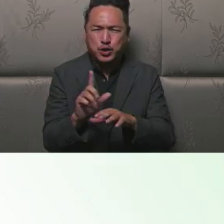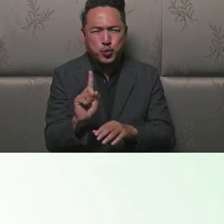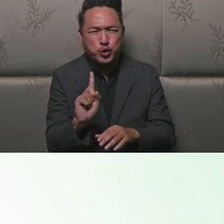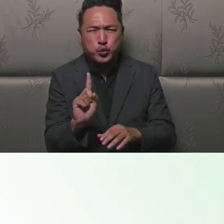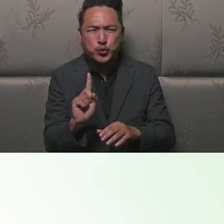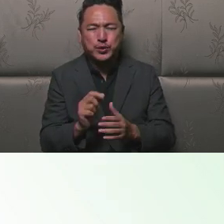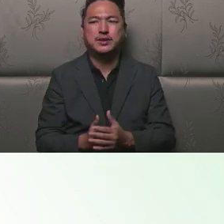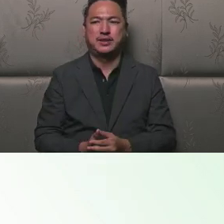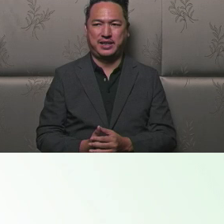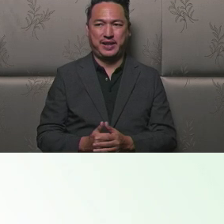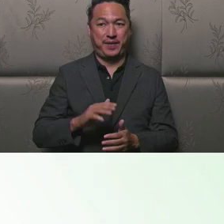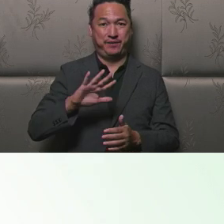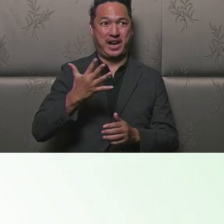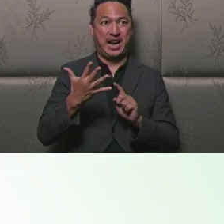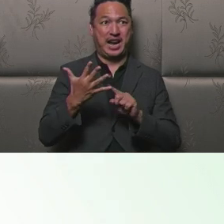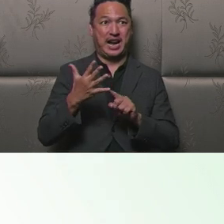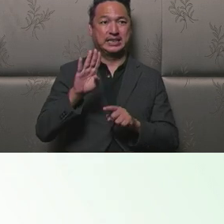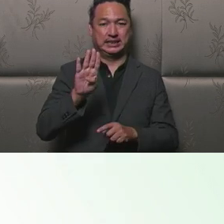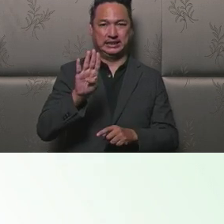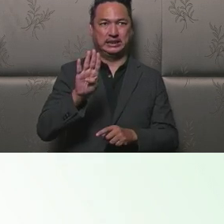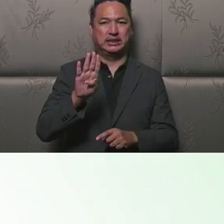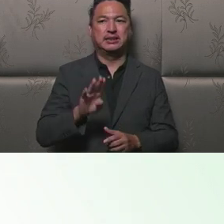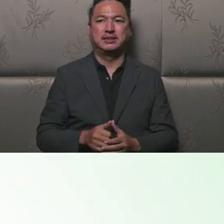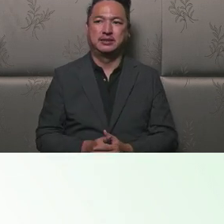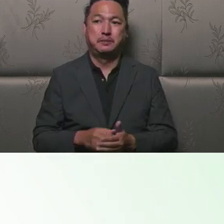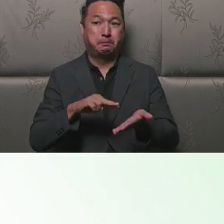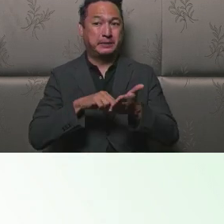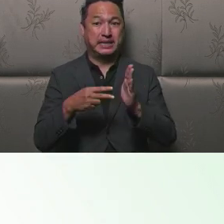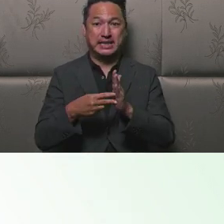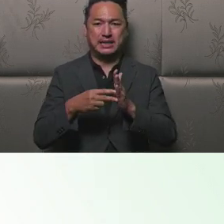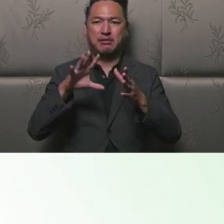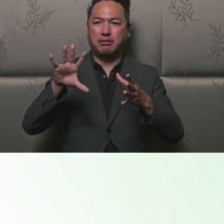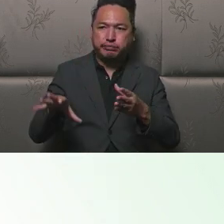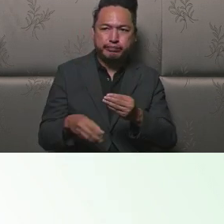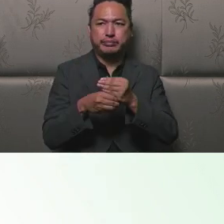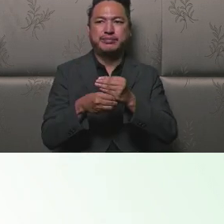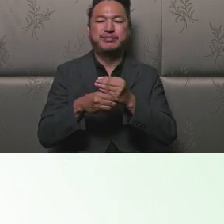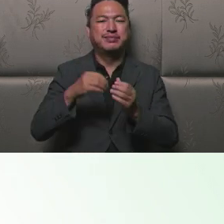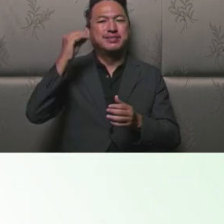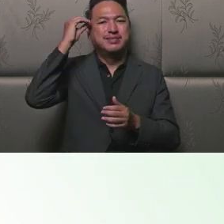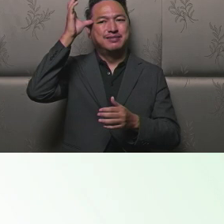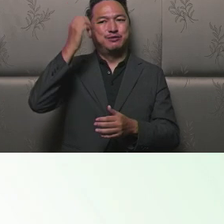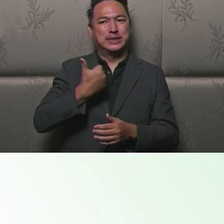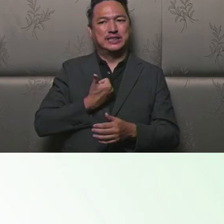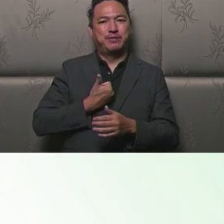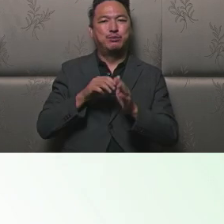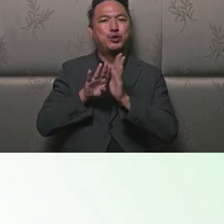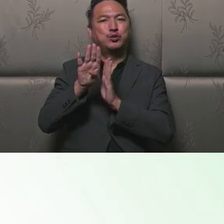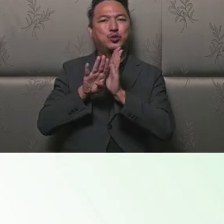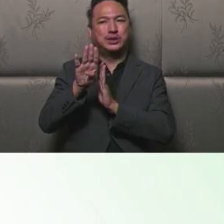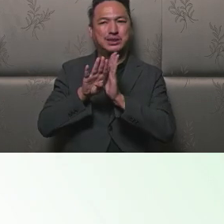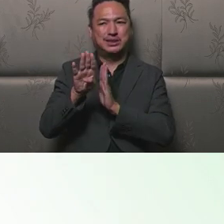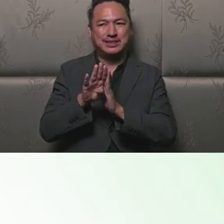most common forms of assessment that we have, of course, a paper and pencil, but by infusing